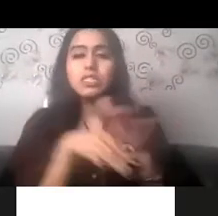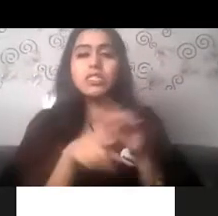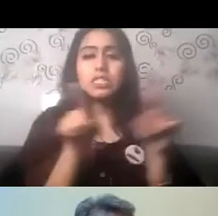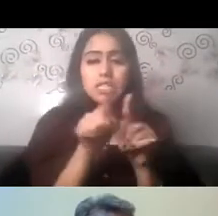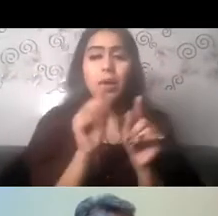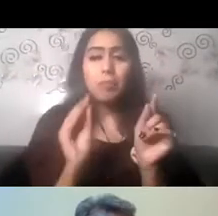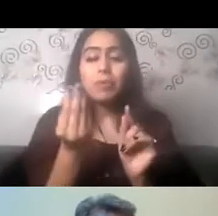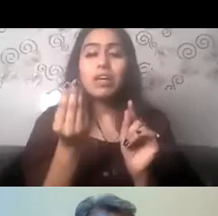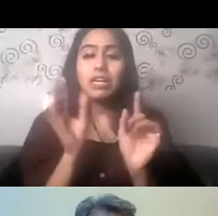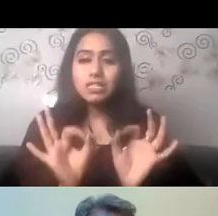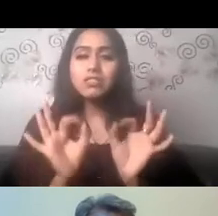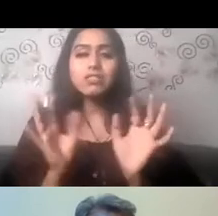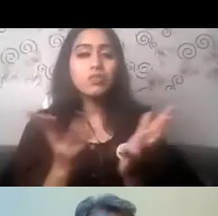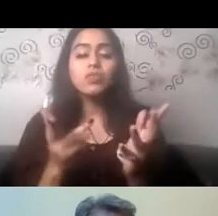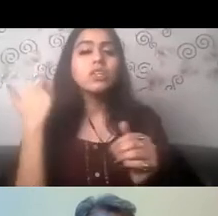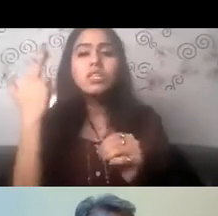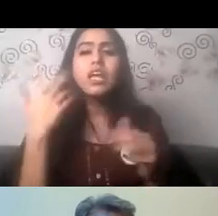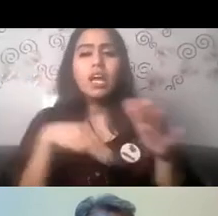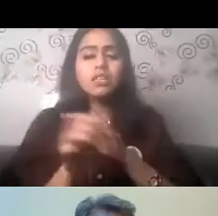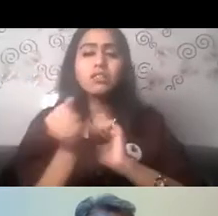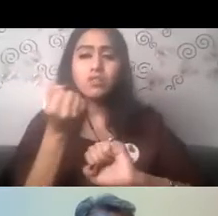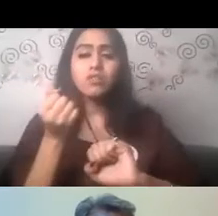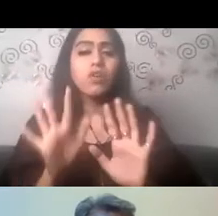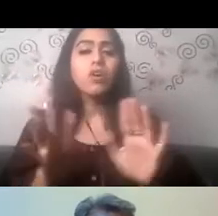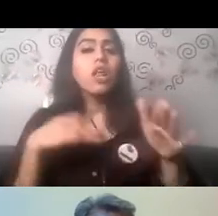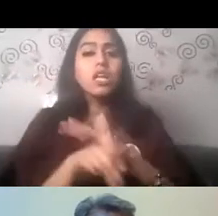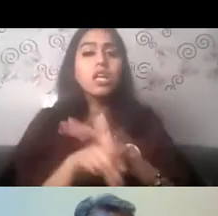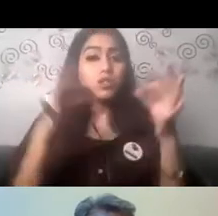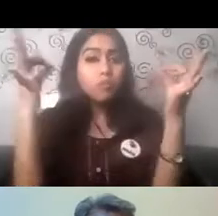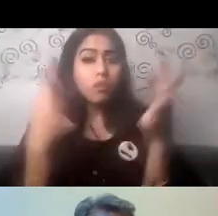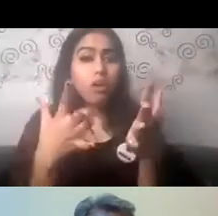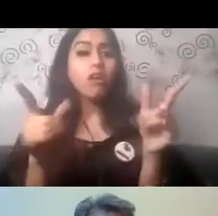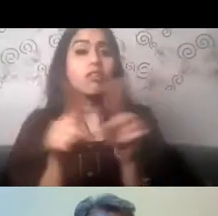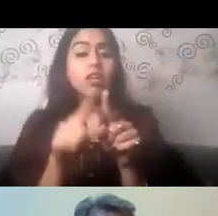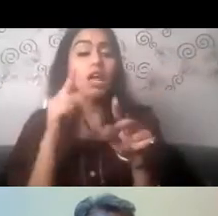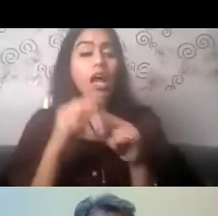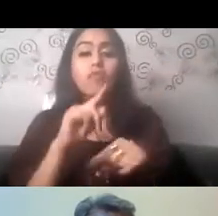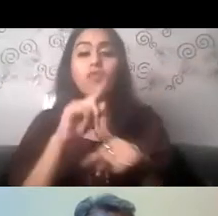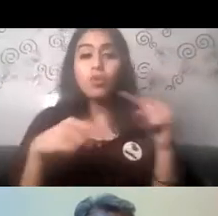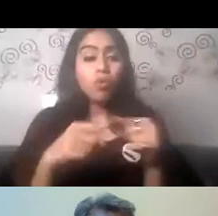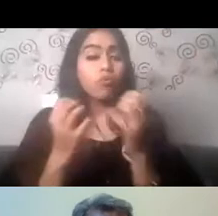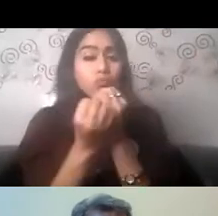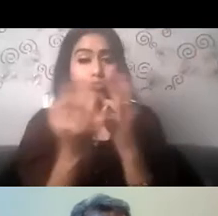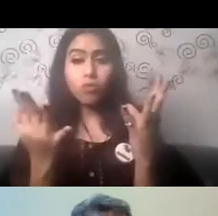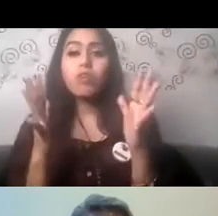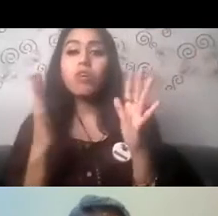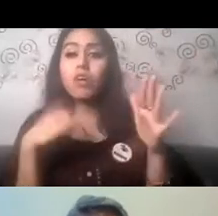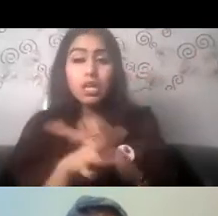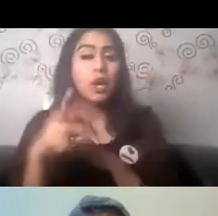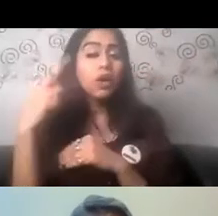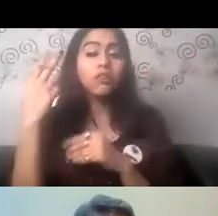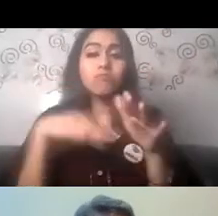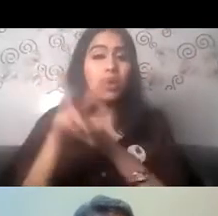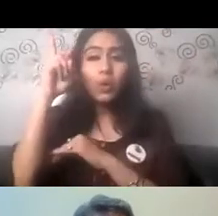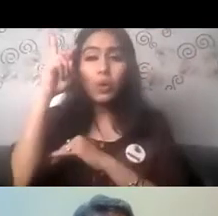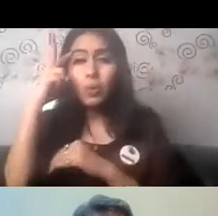actually, because that strategy, although superficially it tackles a lot of the areas of life